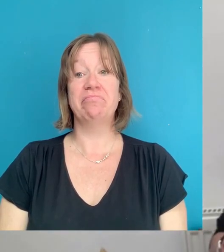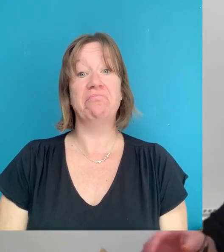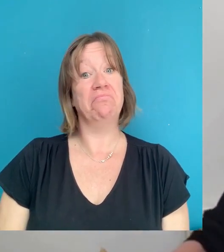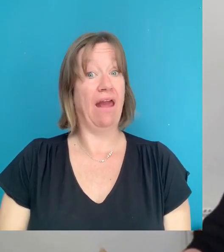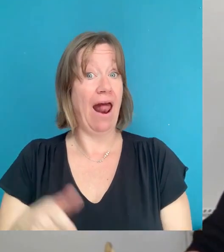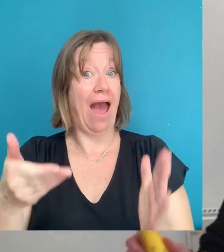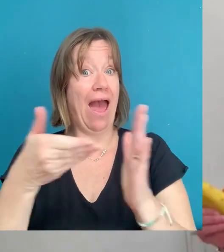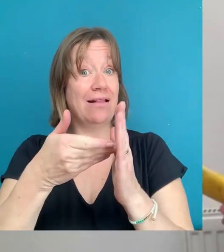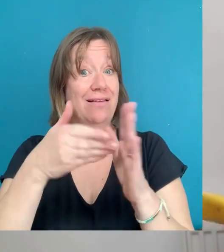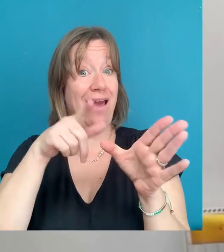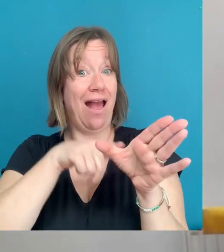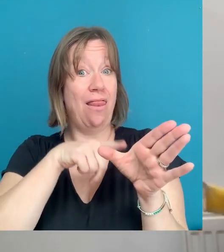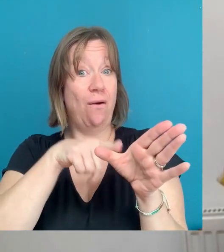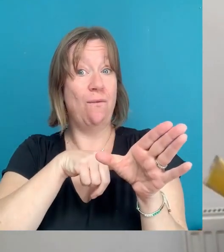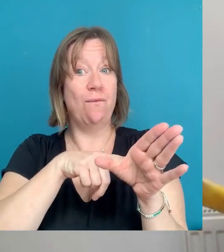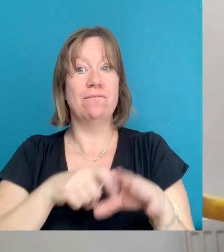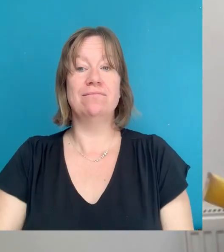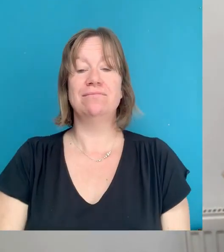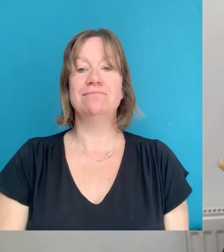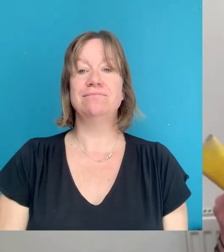And again, get a little bit of yellow on